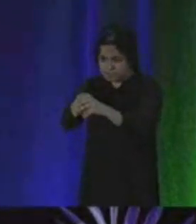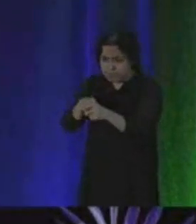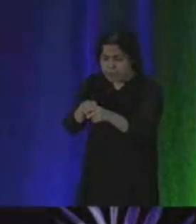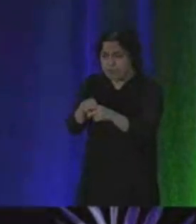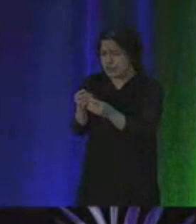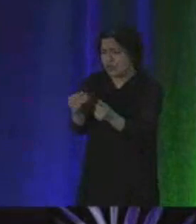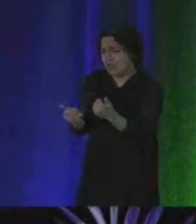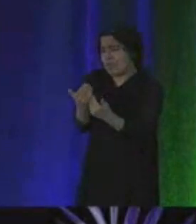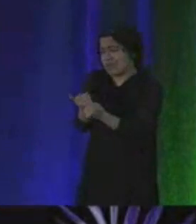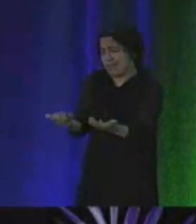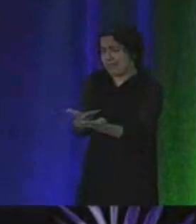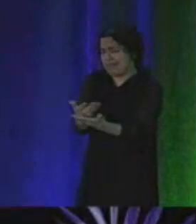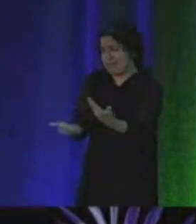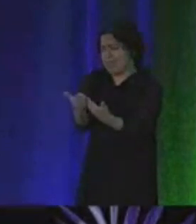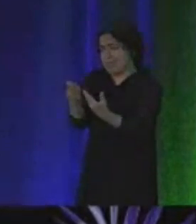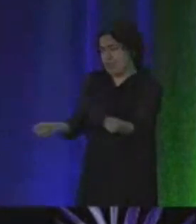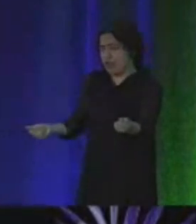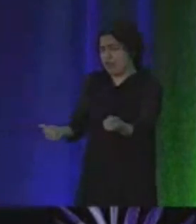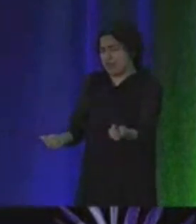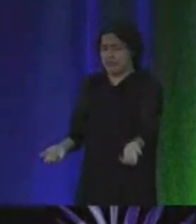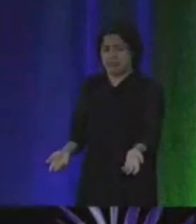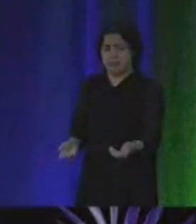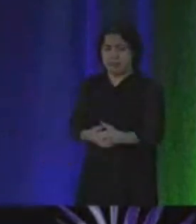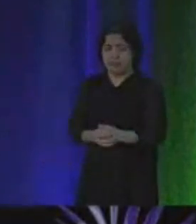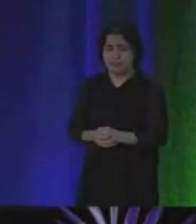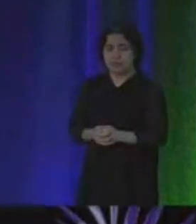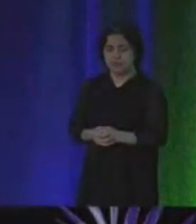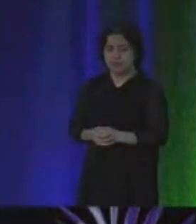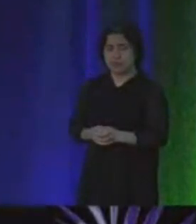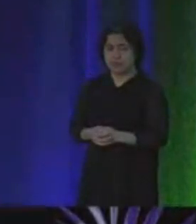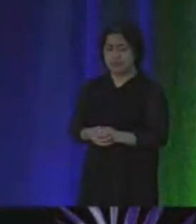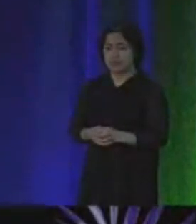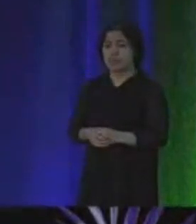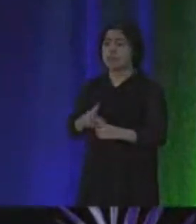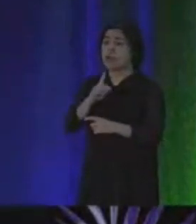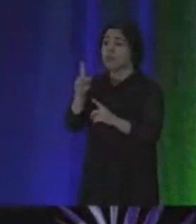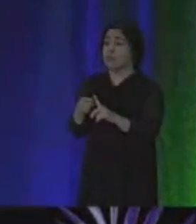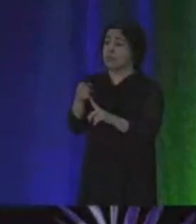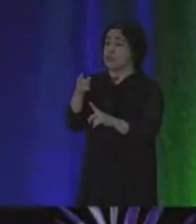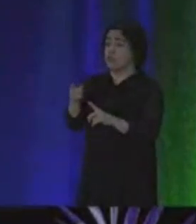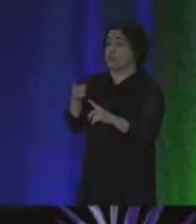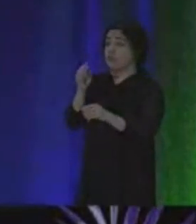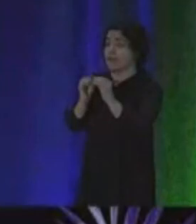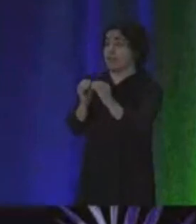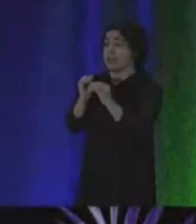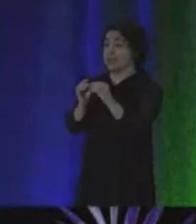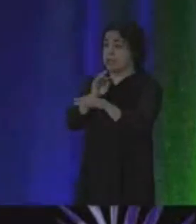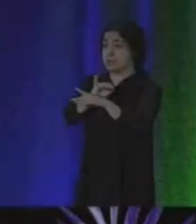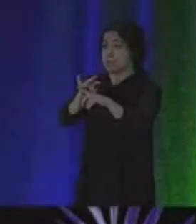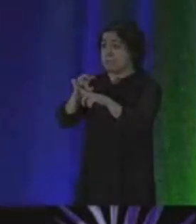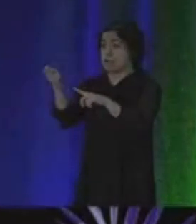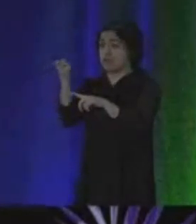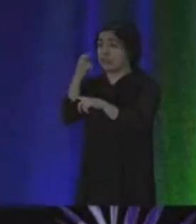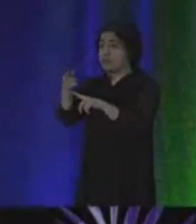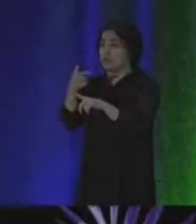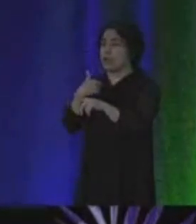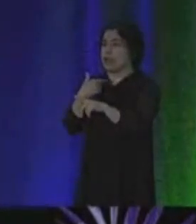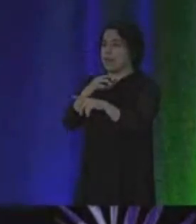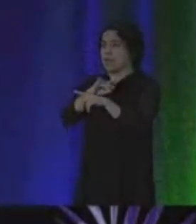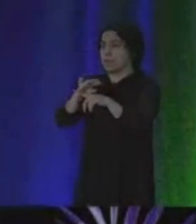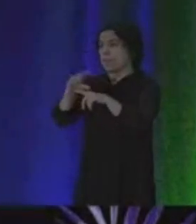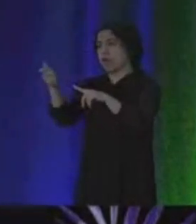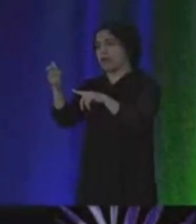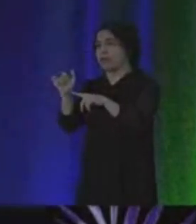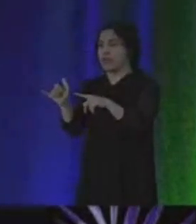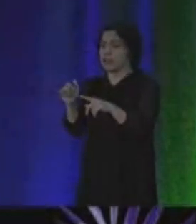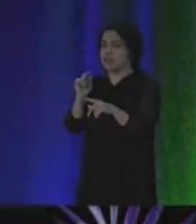almost anything really quickly. And when you're fixing bugs, if you have a bug that's urgent or pressing or